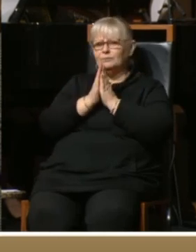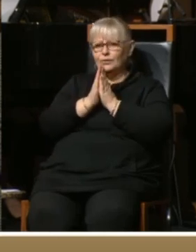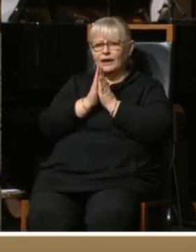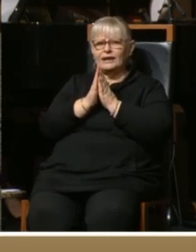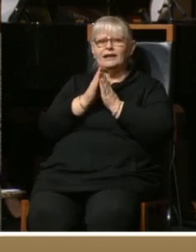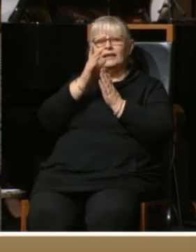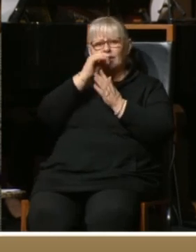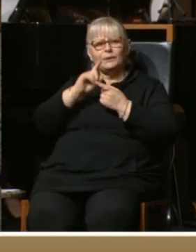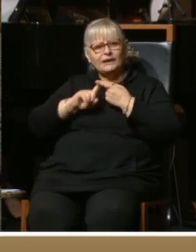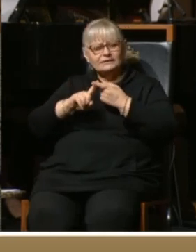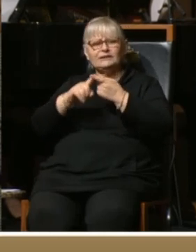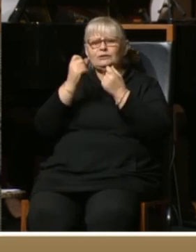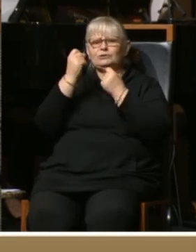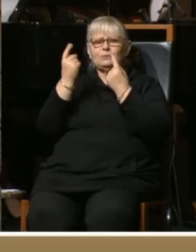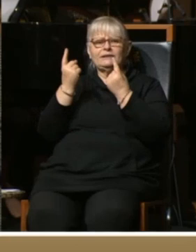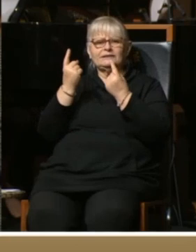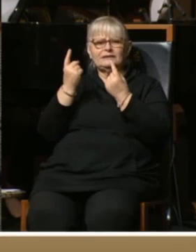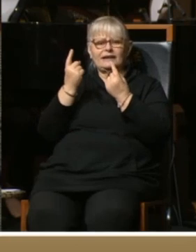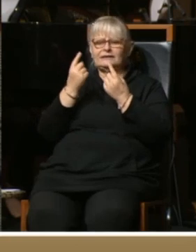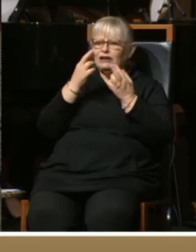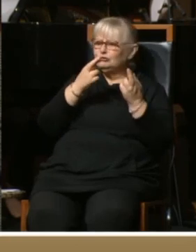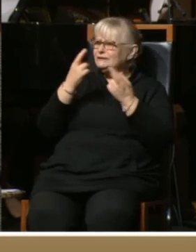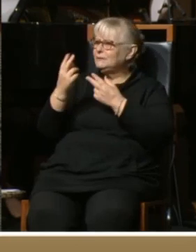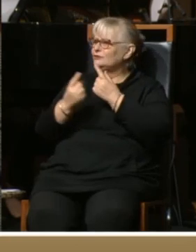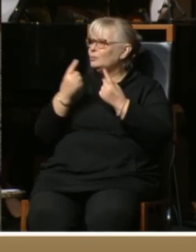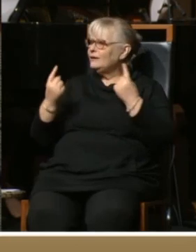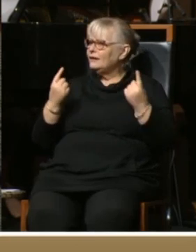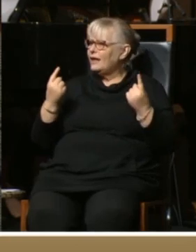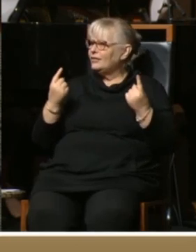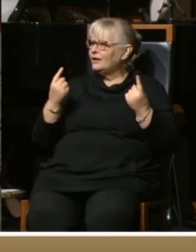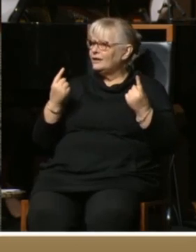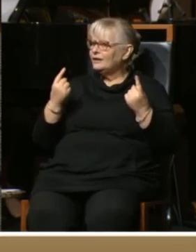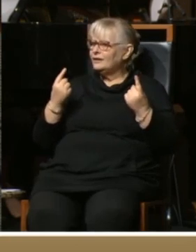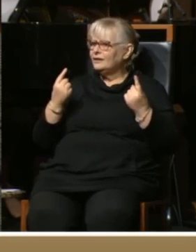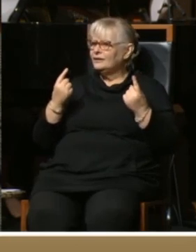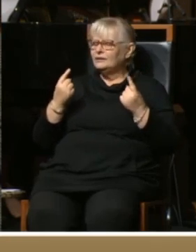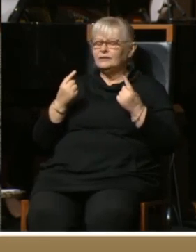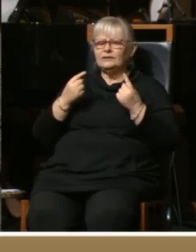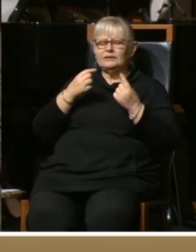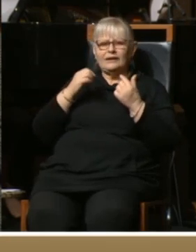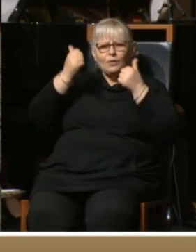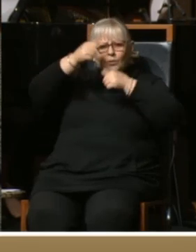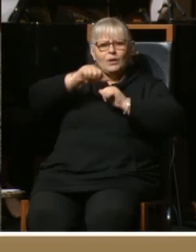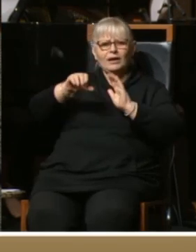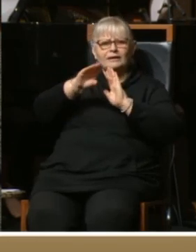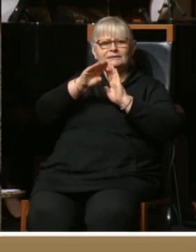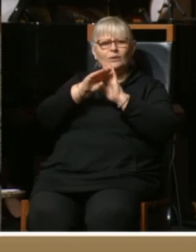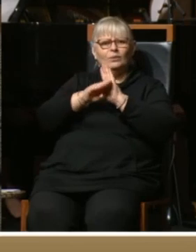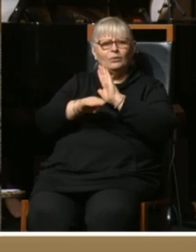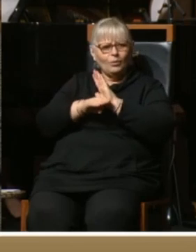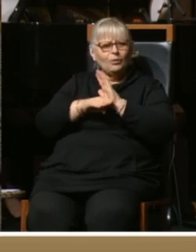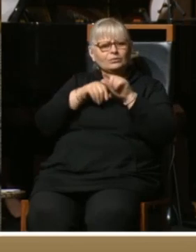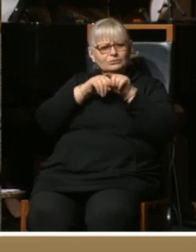may continue to understand and respect one another, fashion wise laws, and act